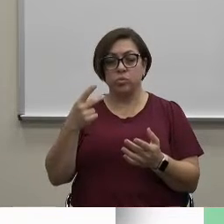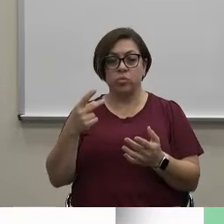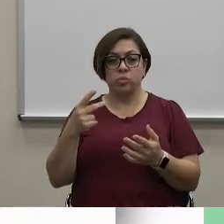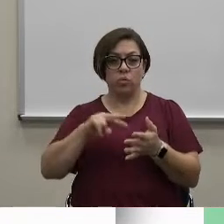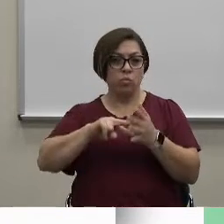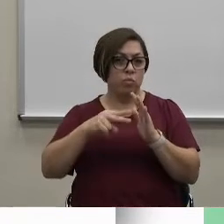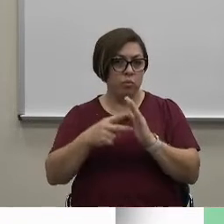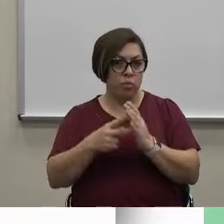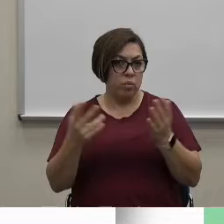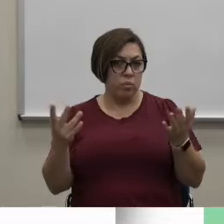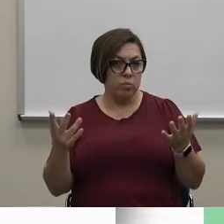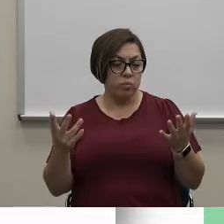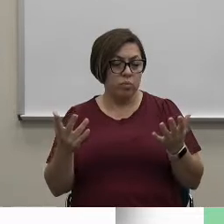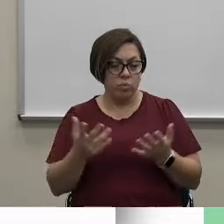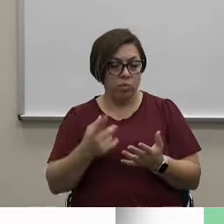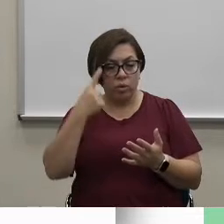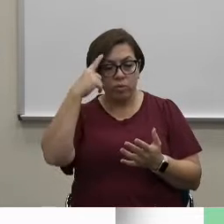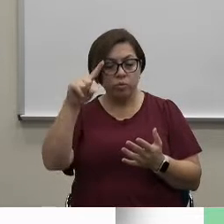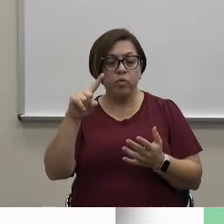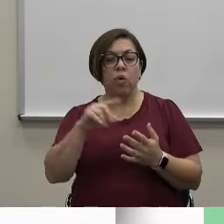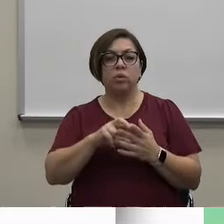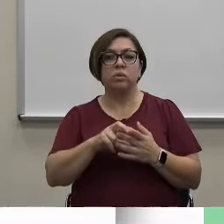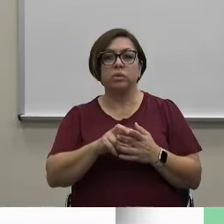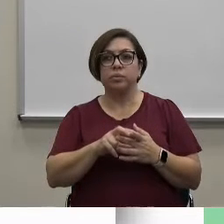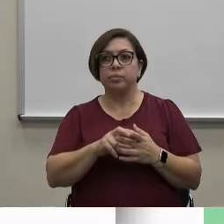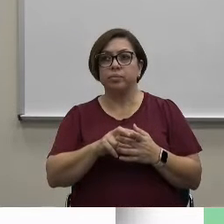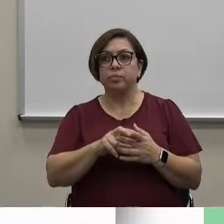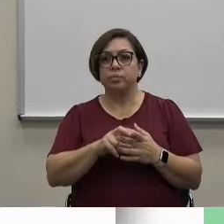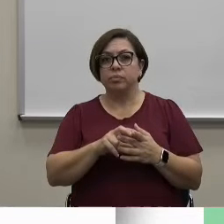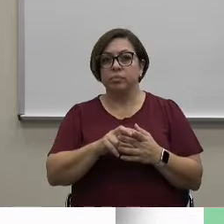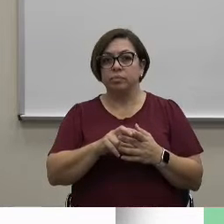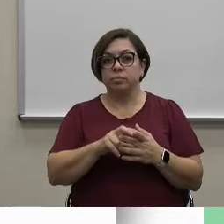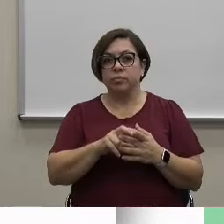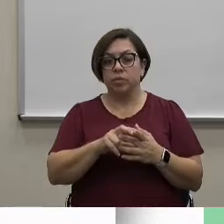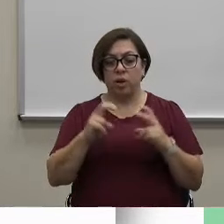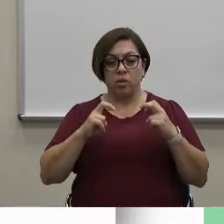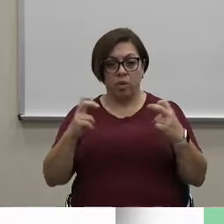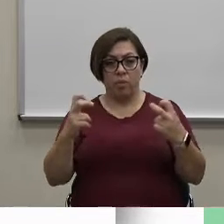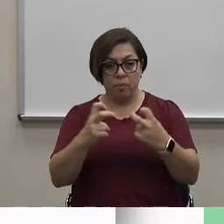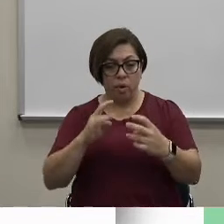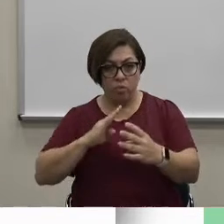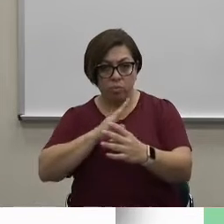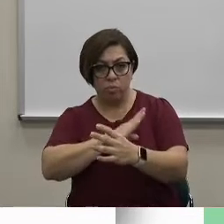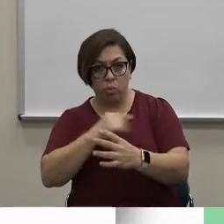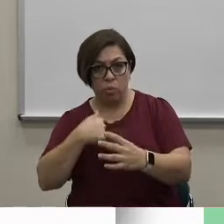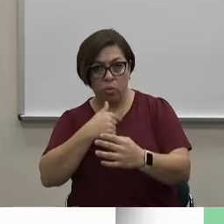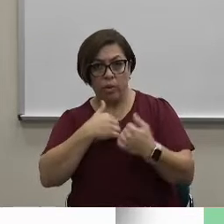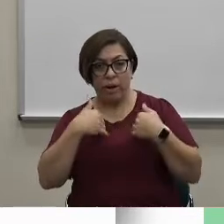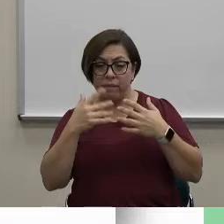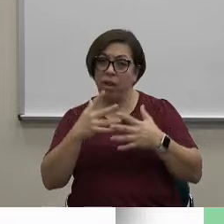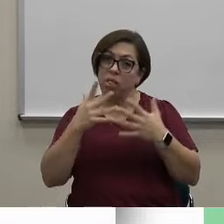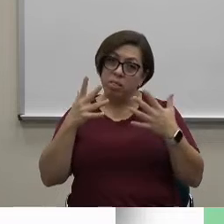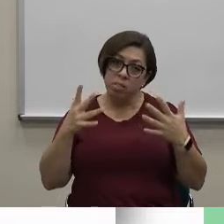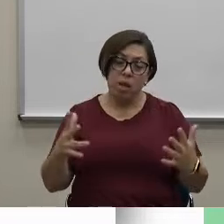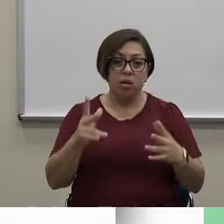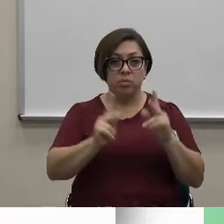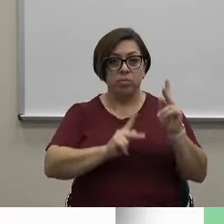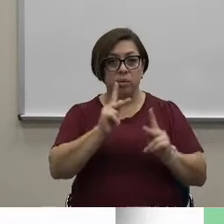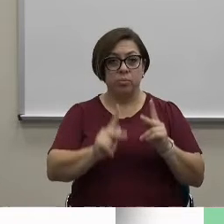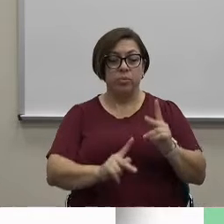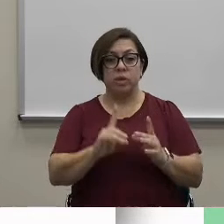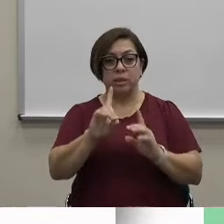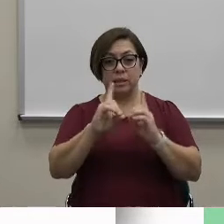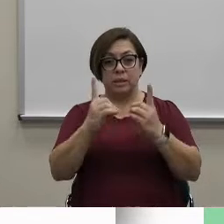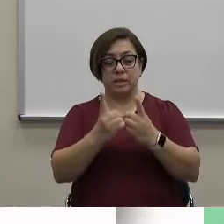us and for the committee and ultimately for the board is we know that we have too much population currently in districts 3